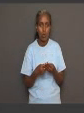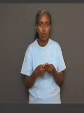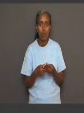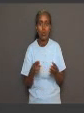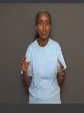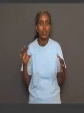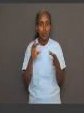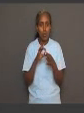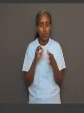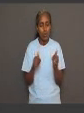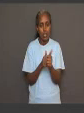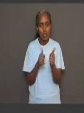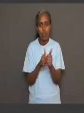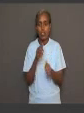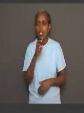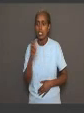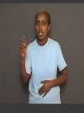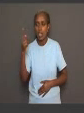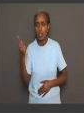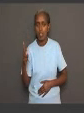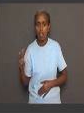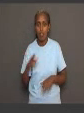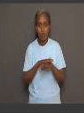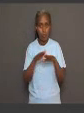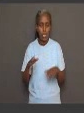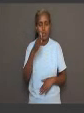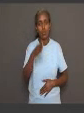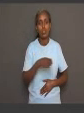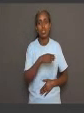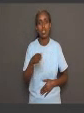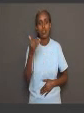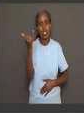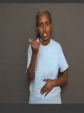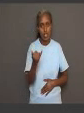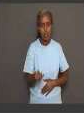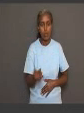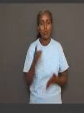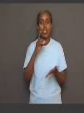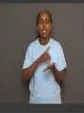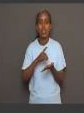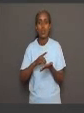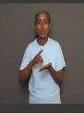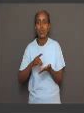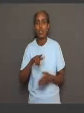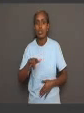the right half plane on the graph is drawn with a dotted line.